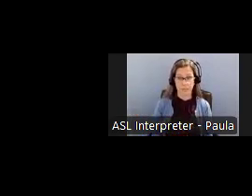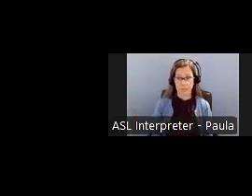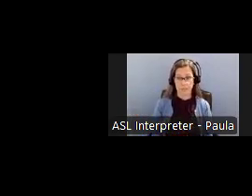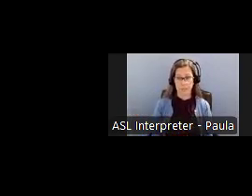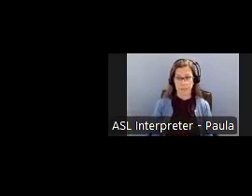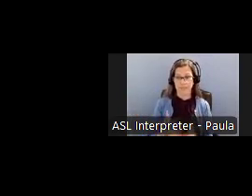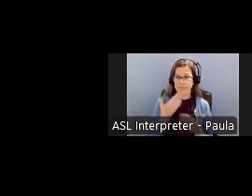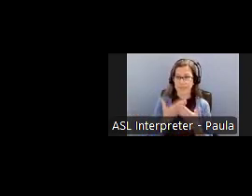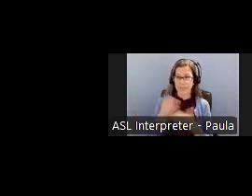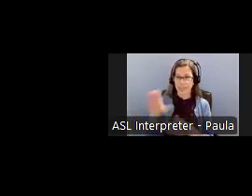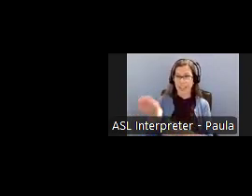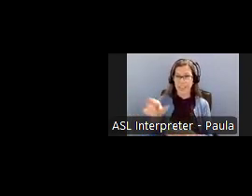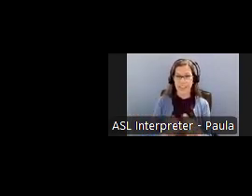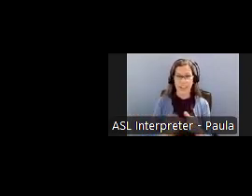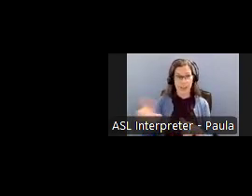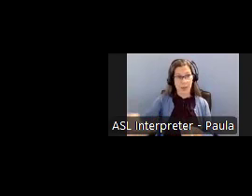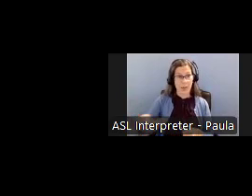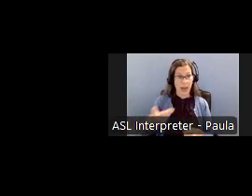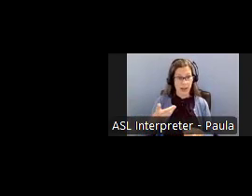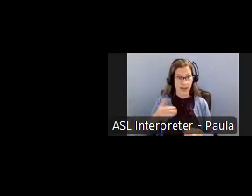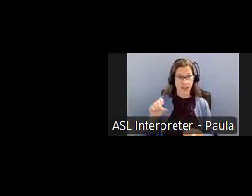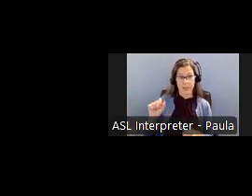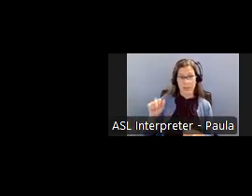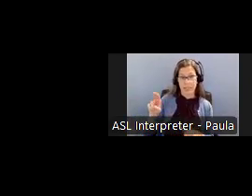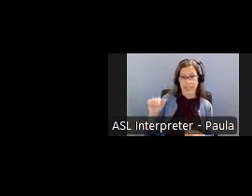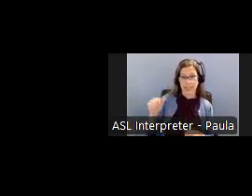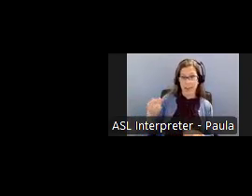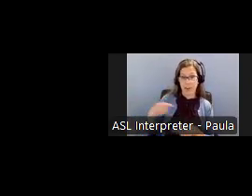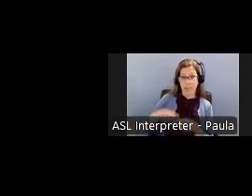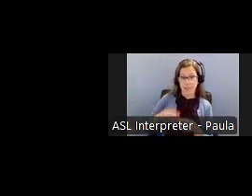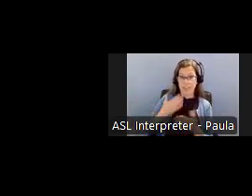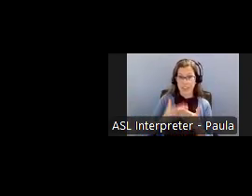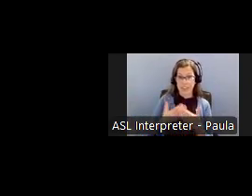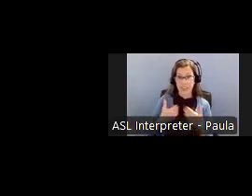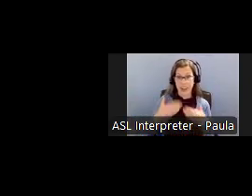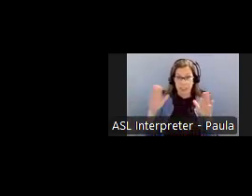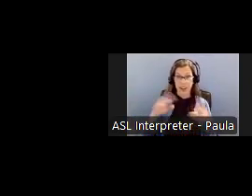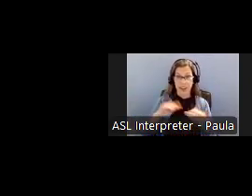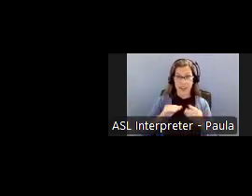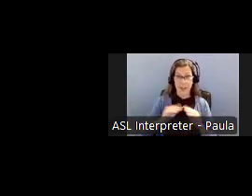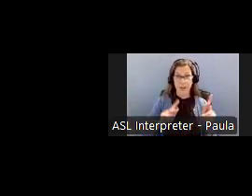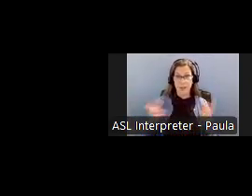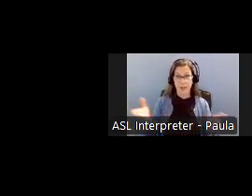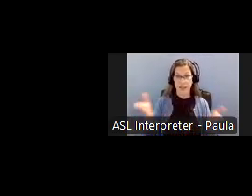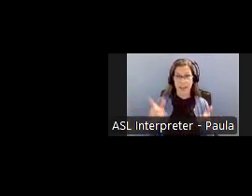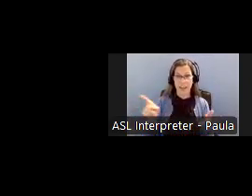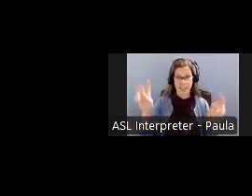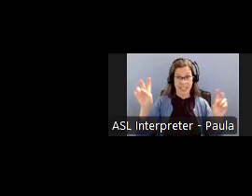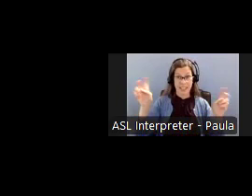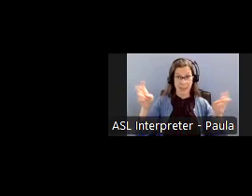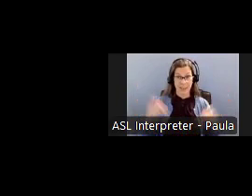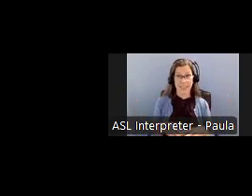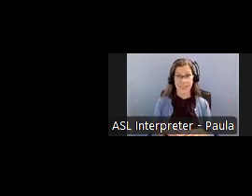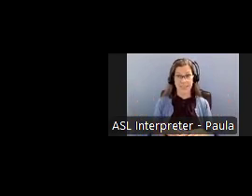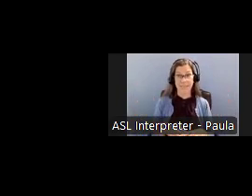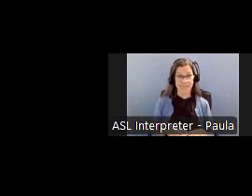Good afternoon, everyone. Welcome. As Sarah noted, it's good to have such great attendance on this topic. And I